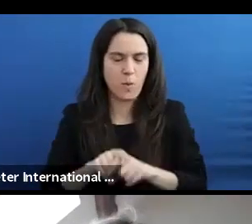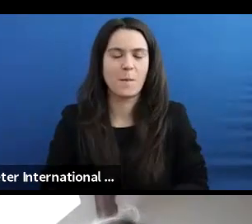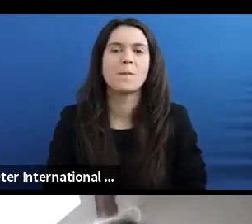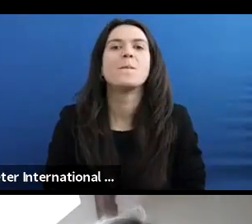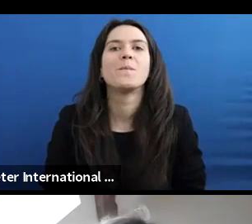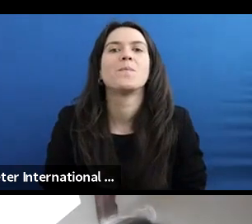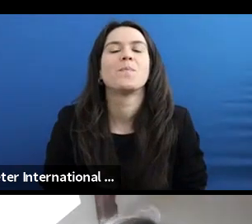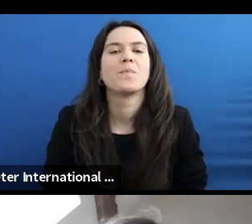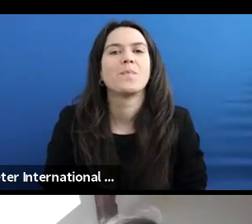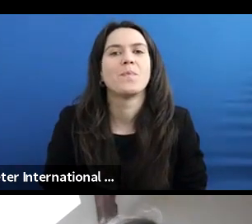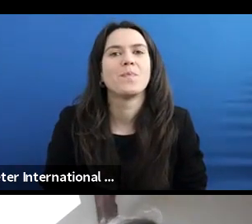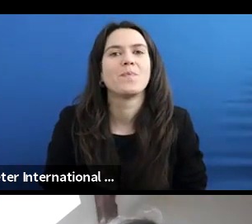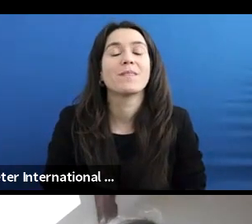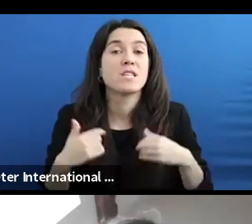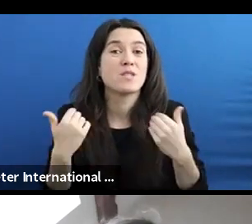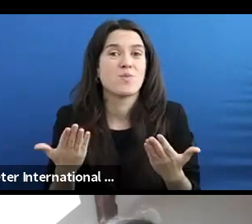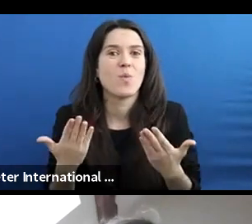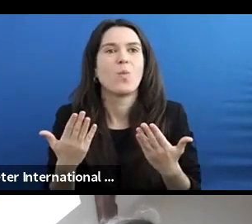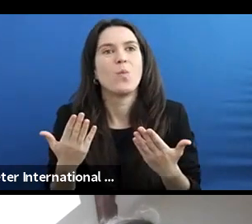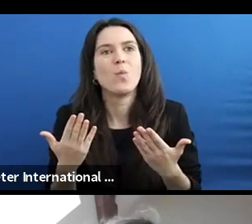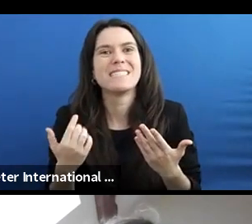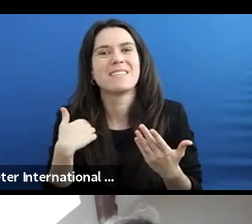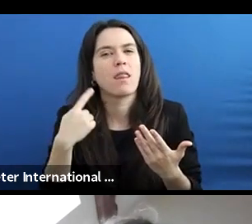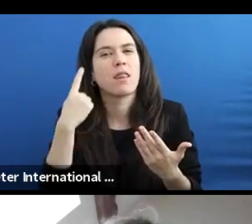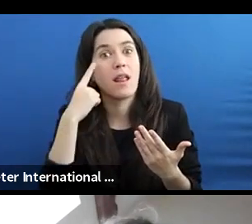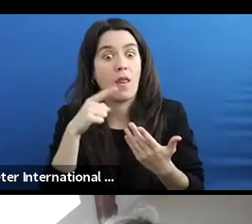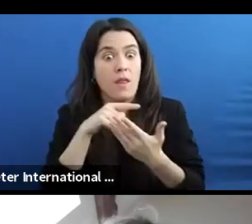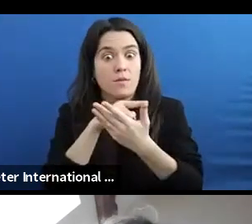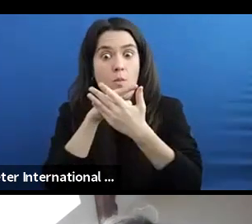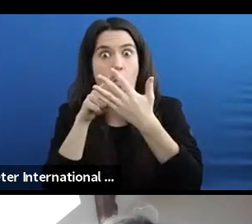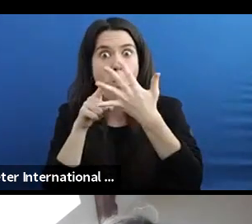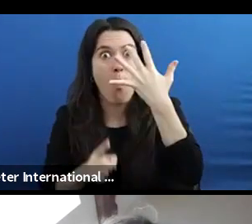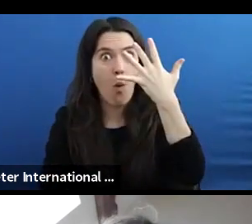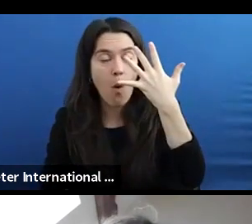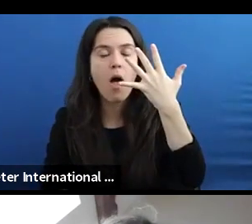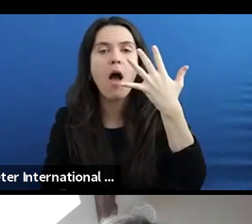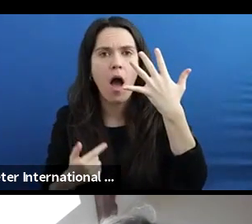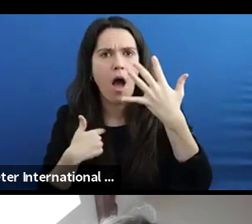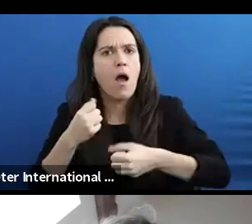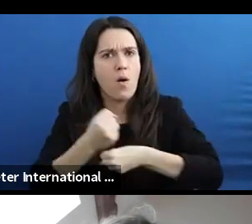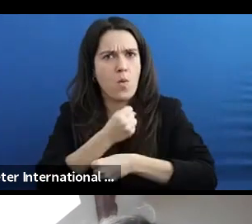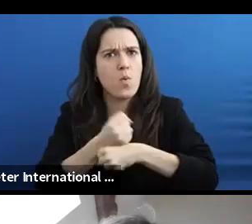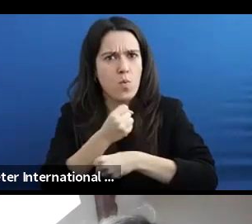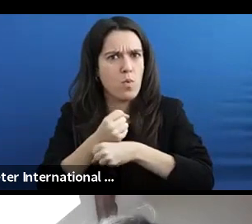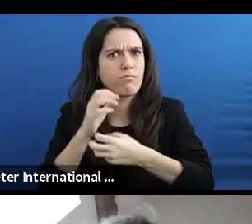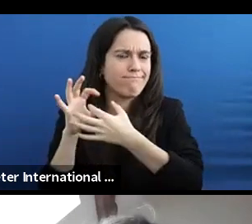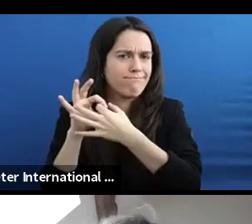That's why, so, you know, all these points I worked on, and they